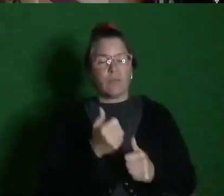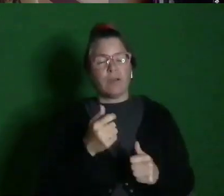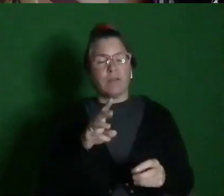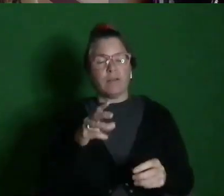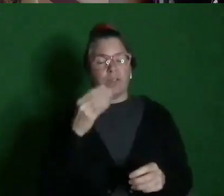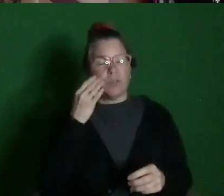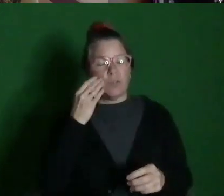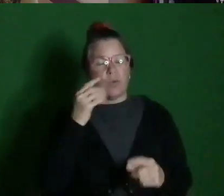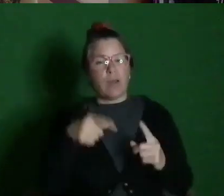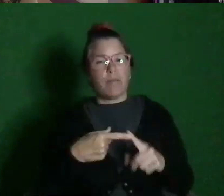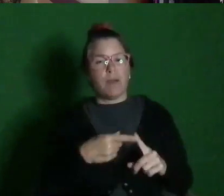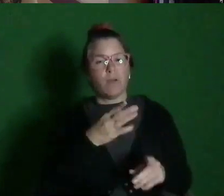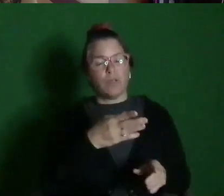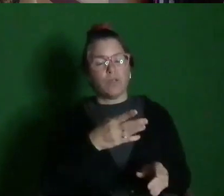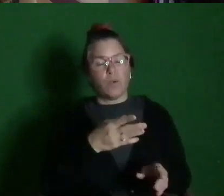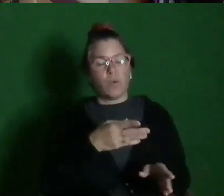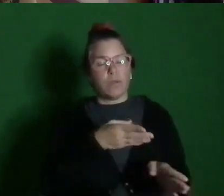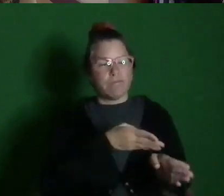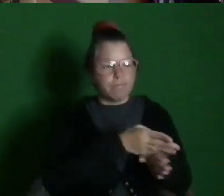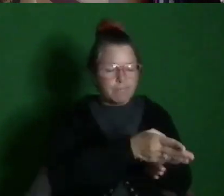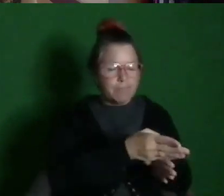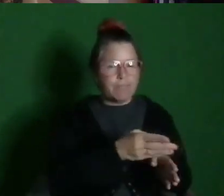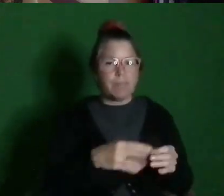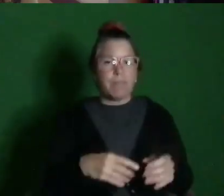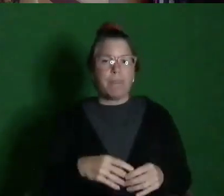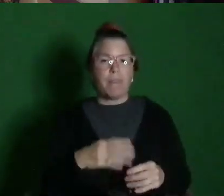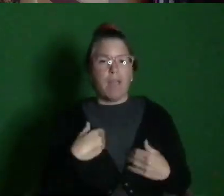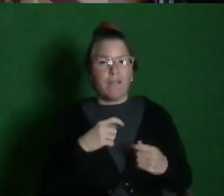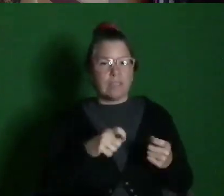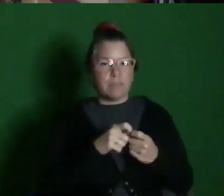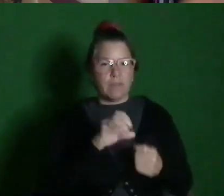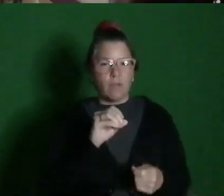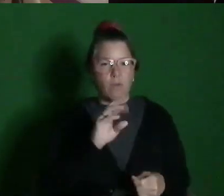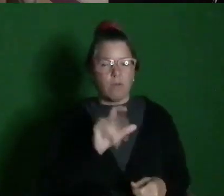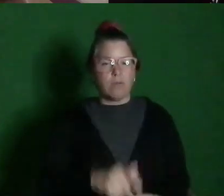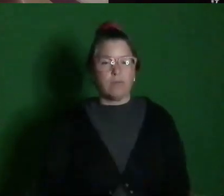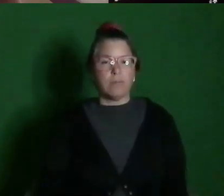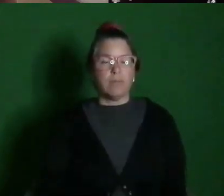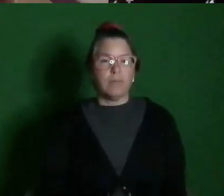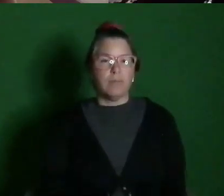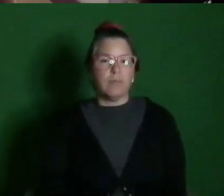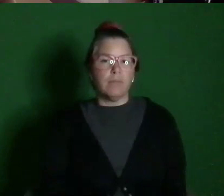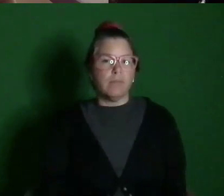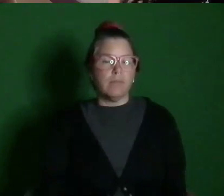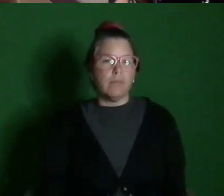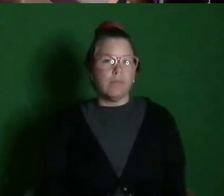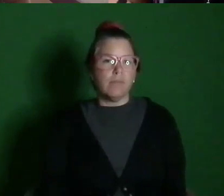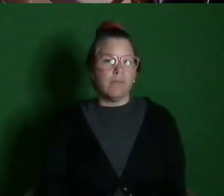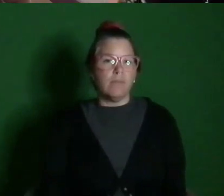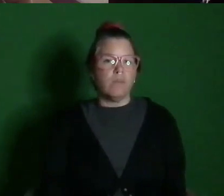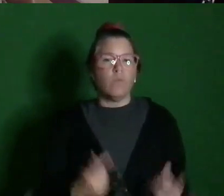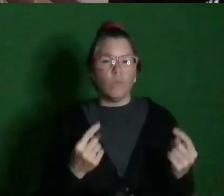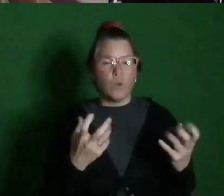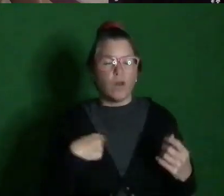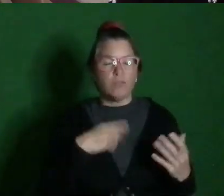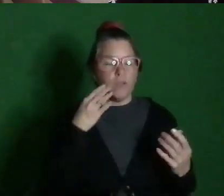about your species? So maybe tell us, is there a specific coral you've worked with, or do you kind of work with a broad range? And then what do you want us to know